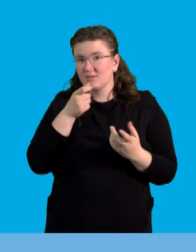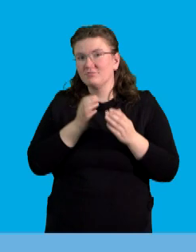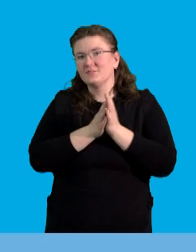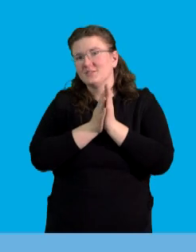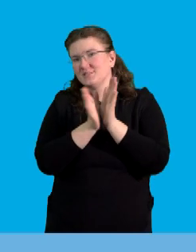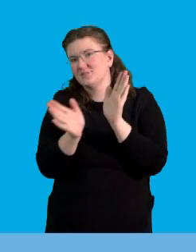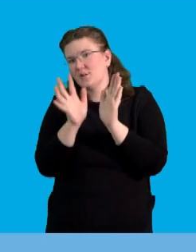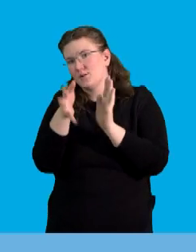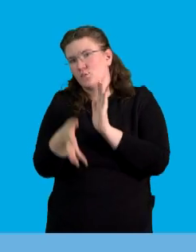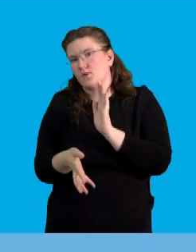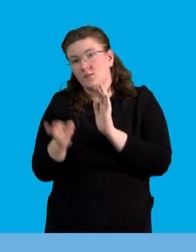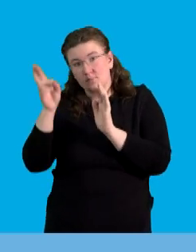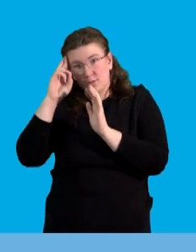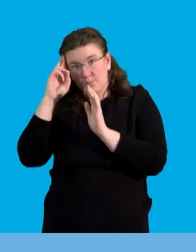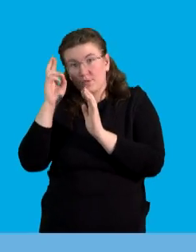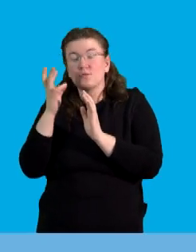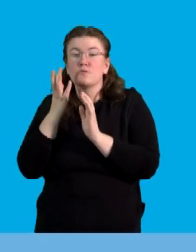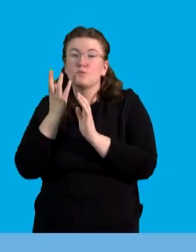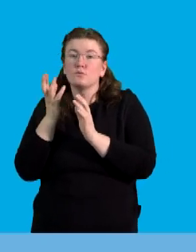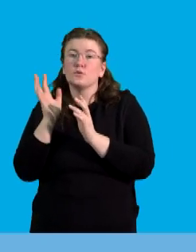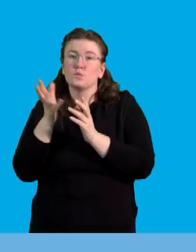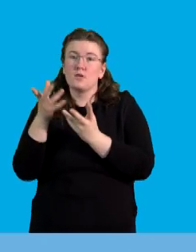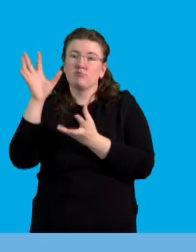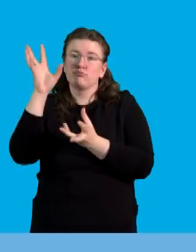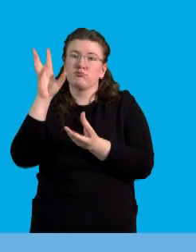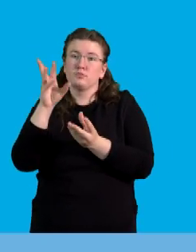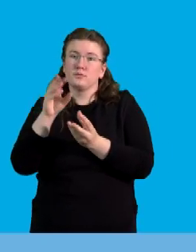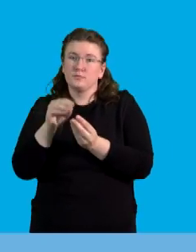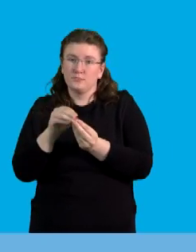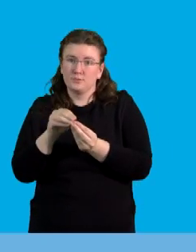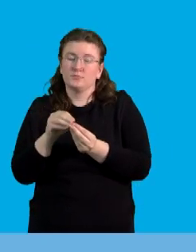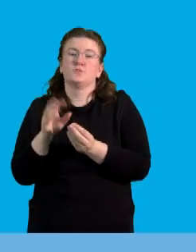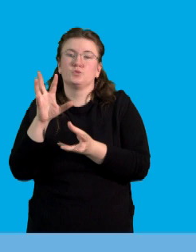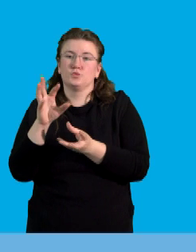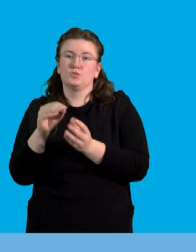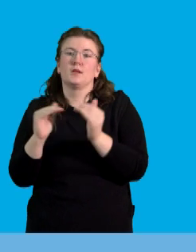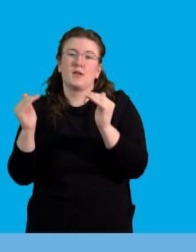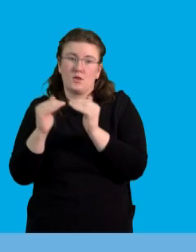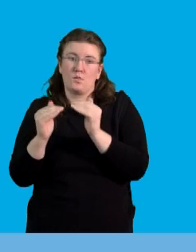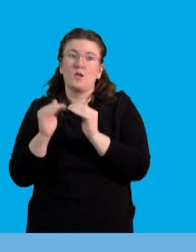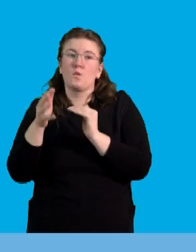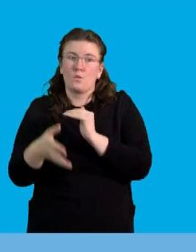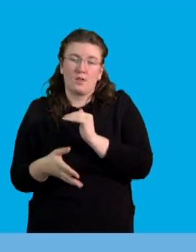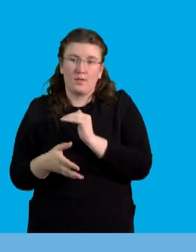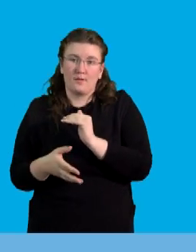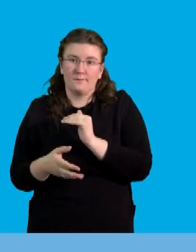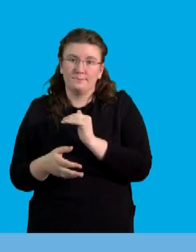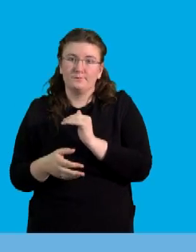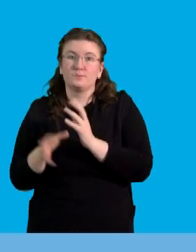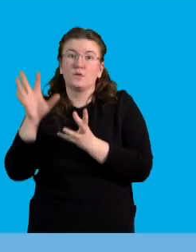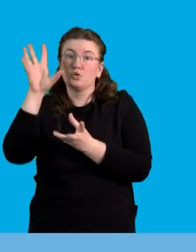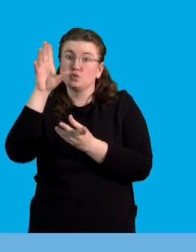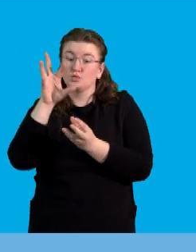after passing through this point, it is still going to add up together and still be equal to the total current that we had initially. So